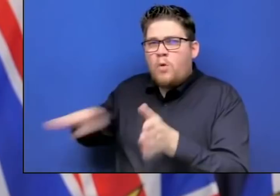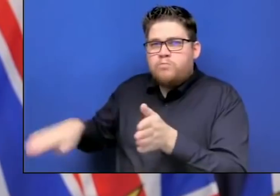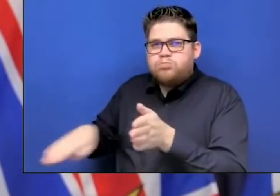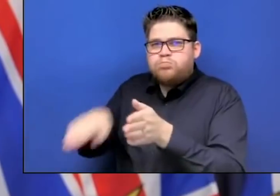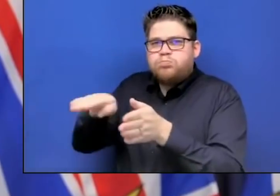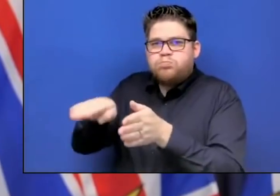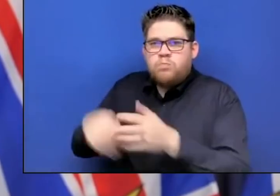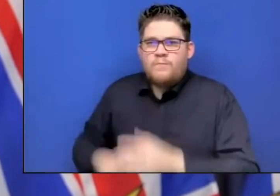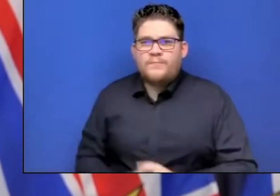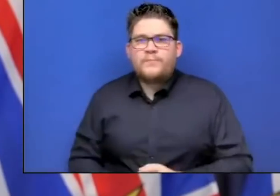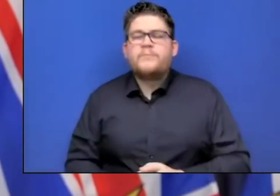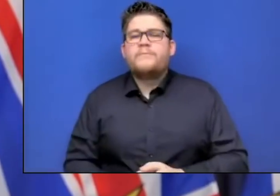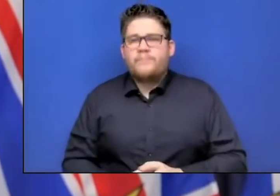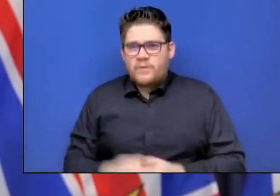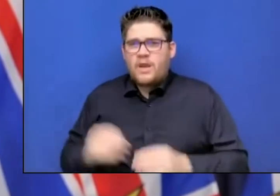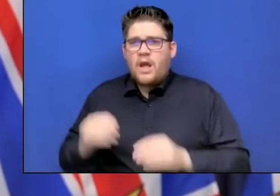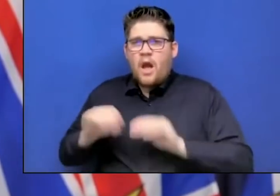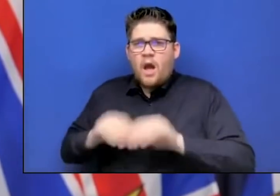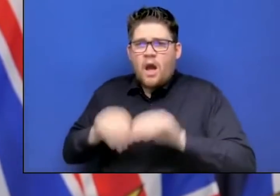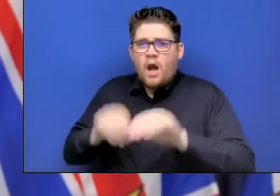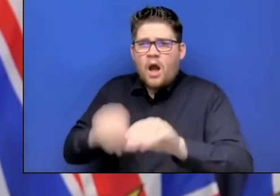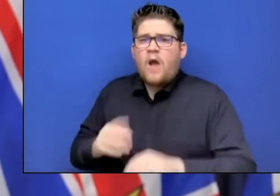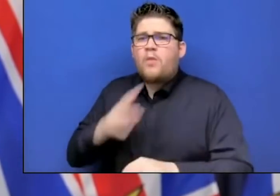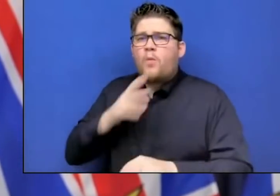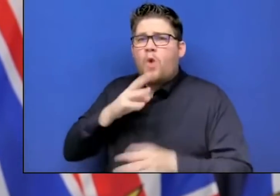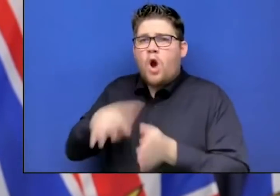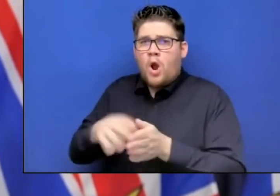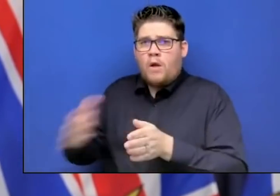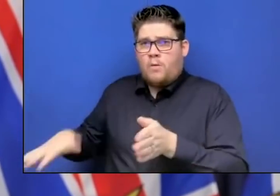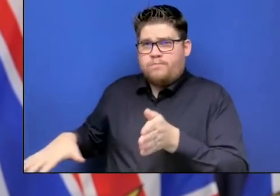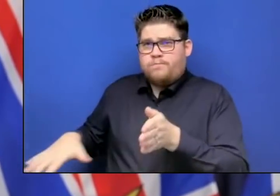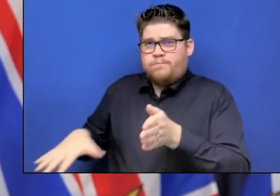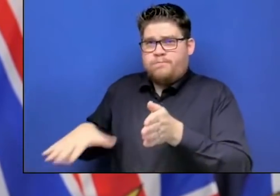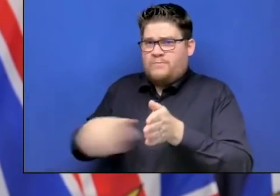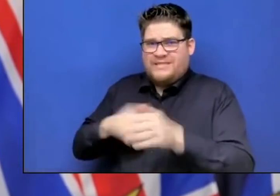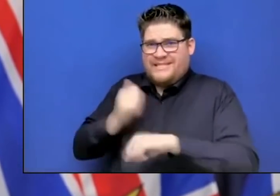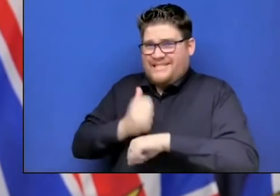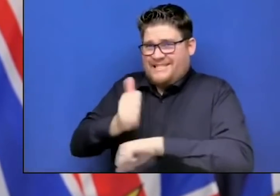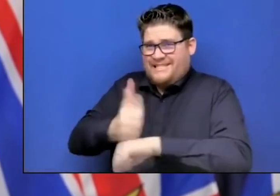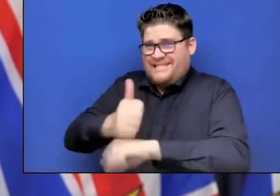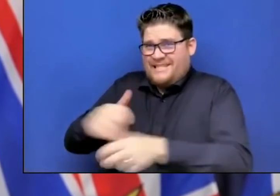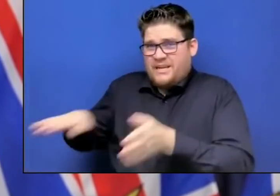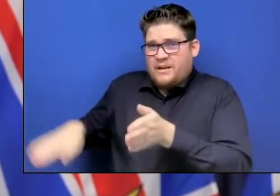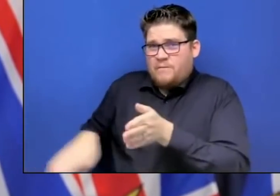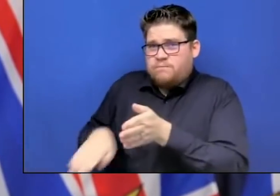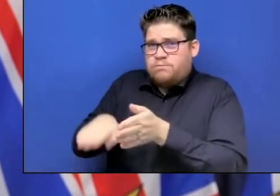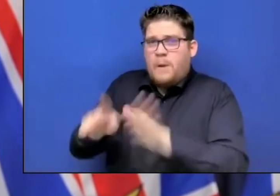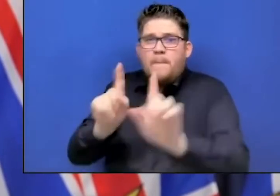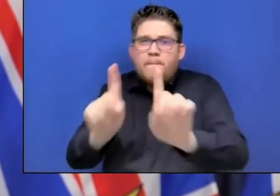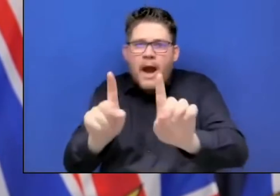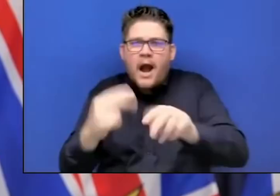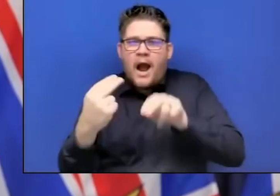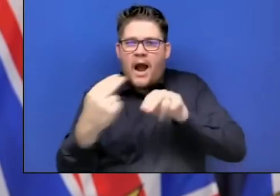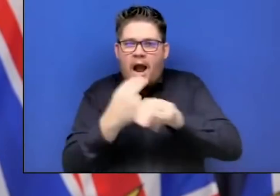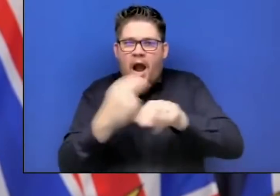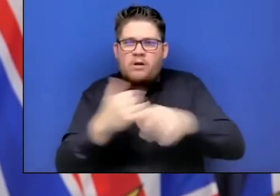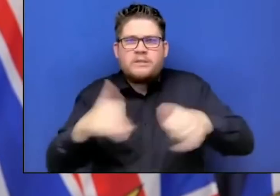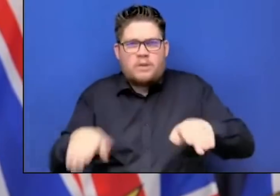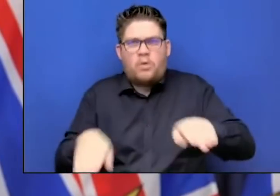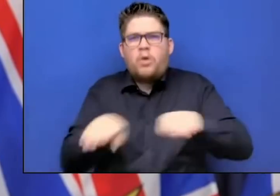ahead of potential flooding. That stretch of highway remains closed in an area of concern. Some good